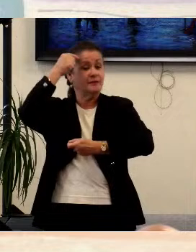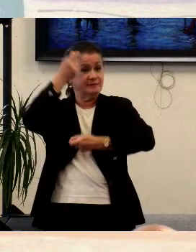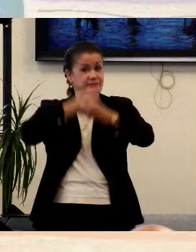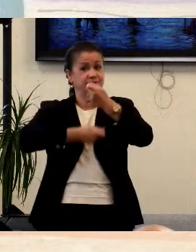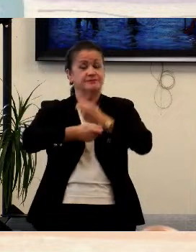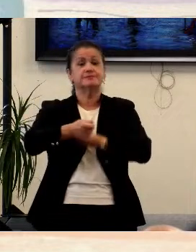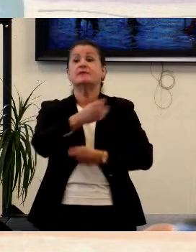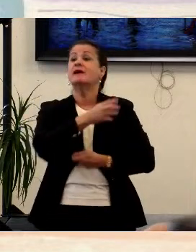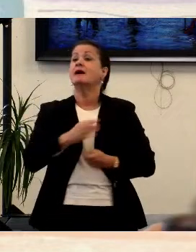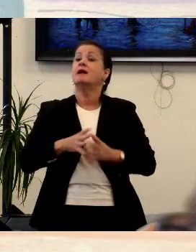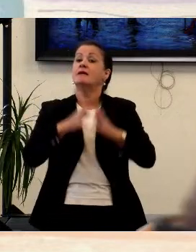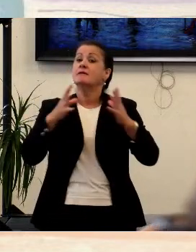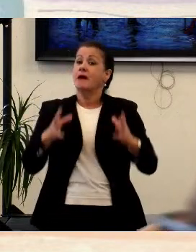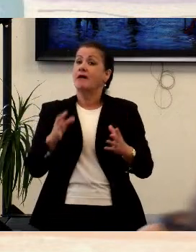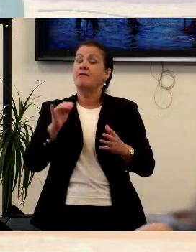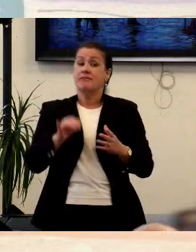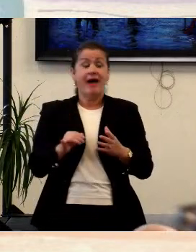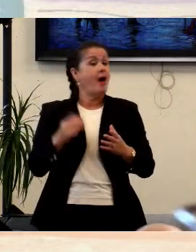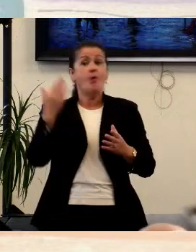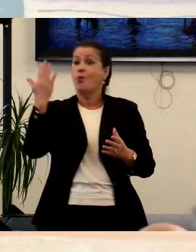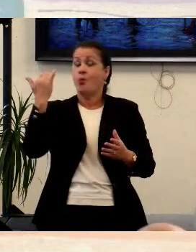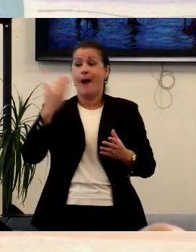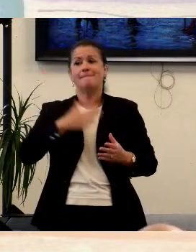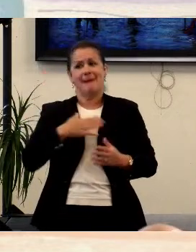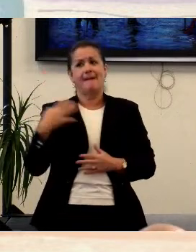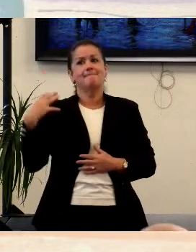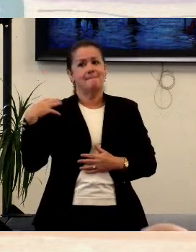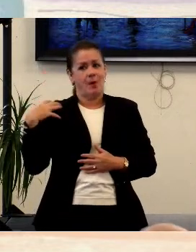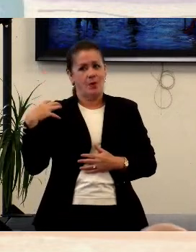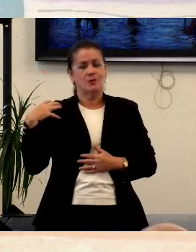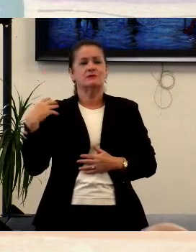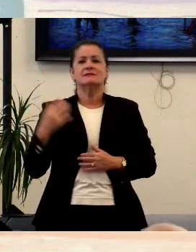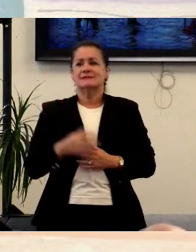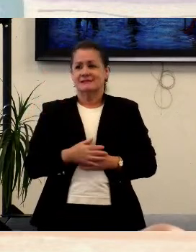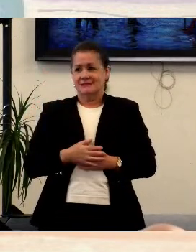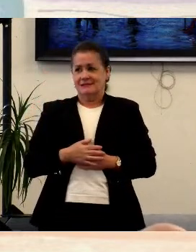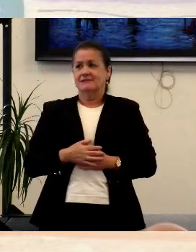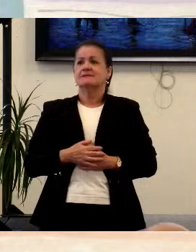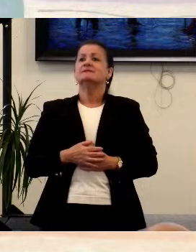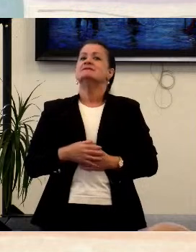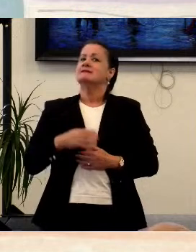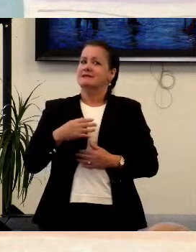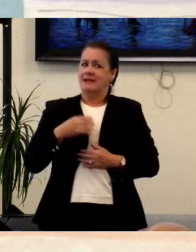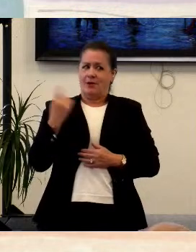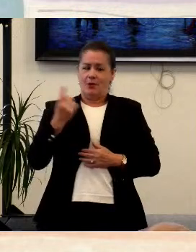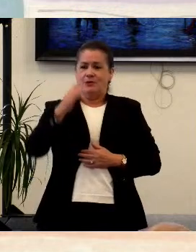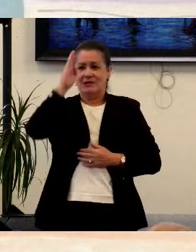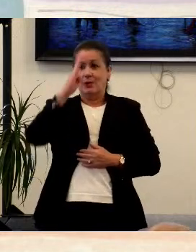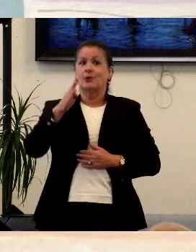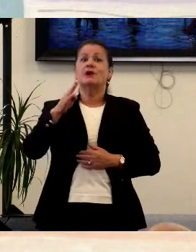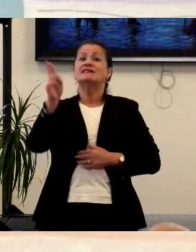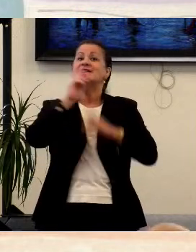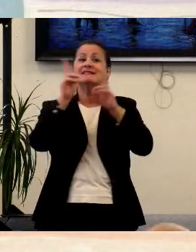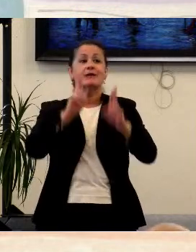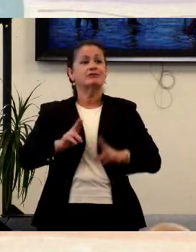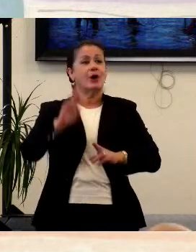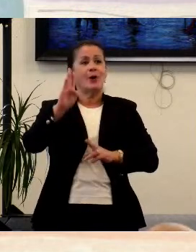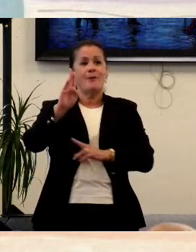And a lot of that is also due to my boss, who I see has snuck in the room without saying hello. Secretary Bullock is